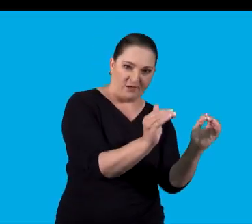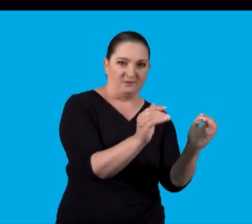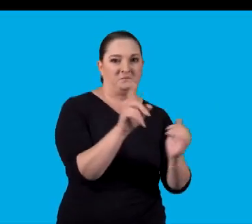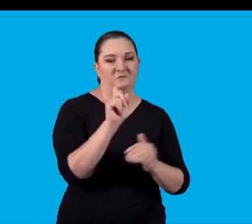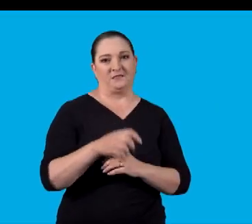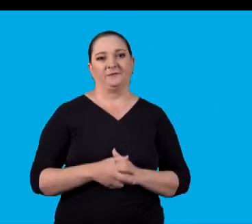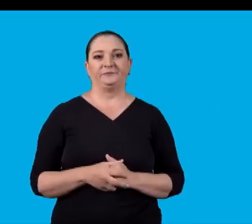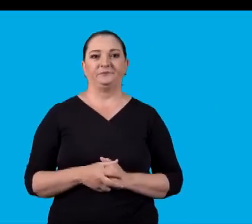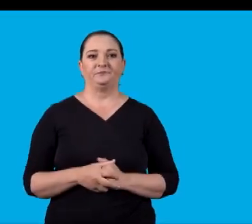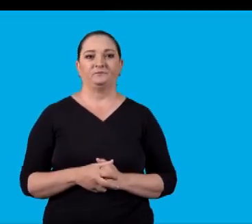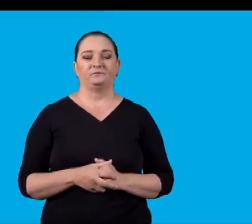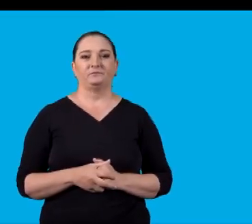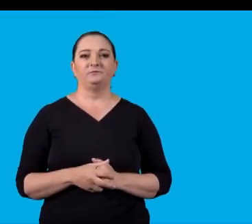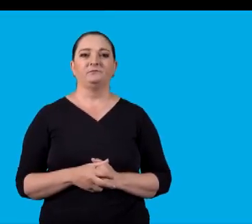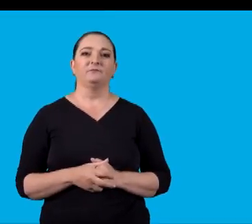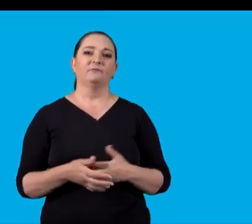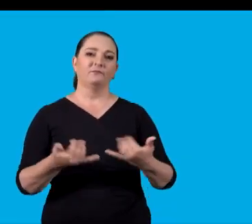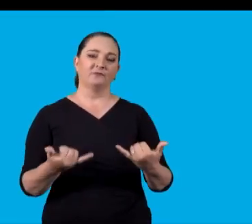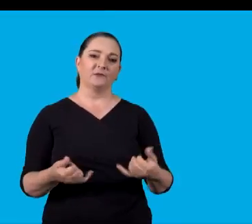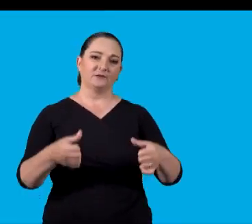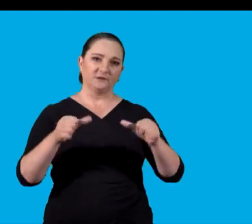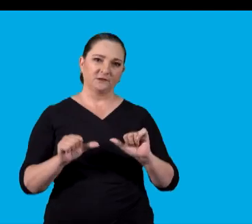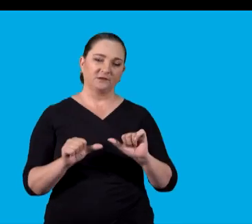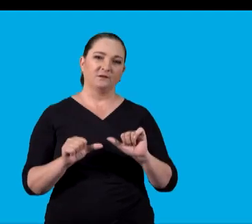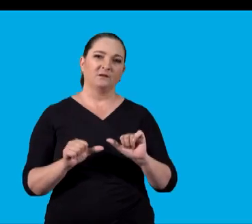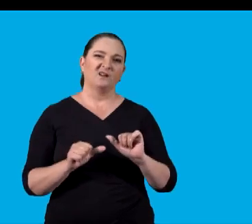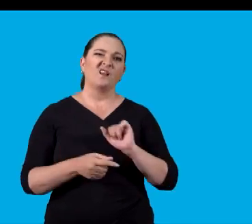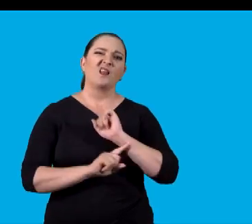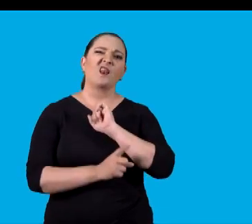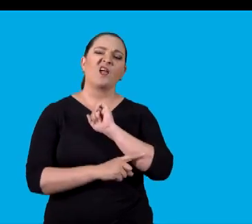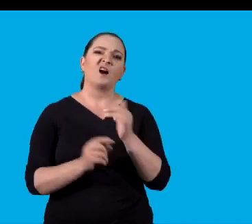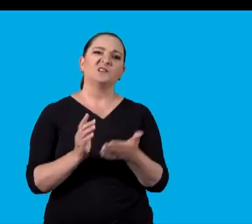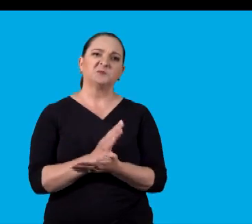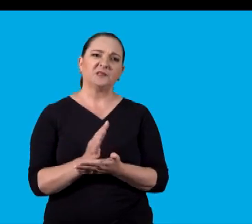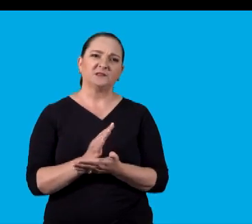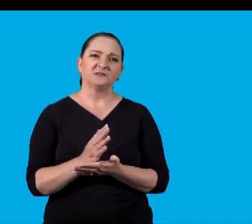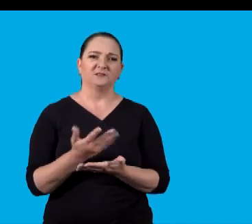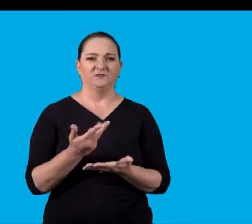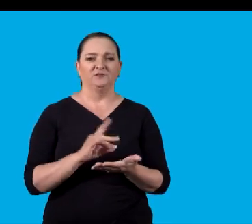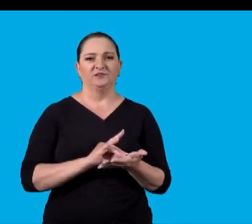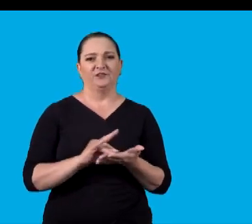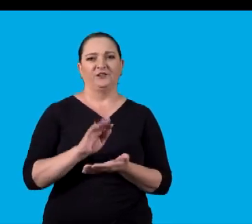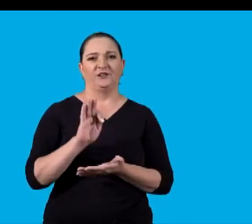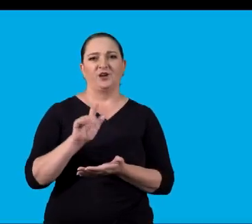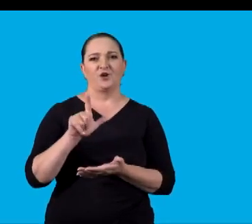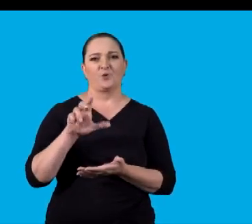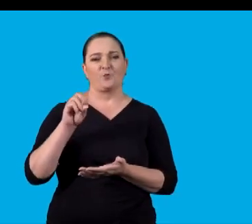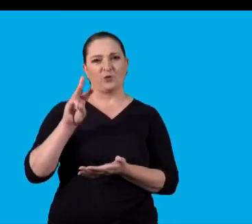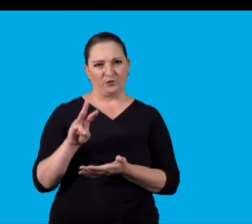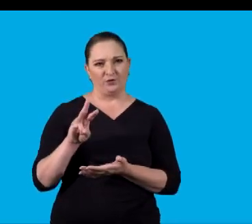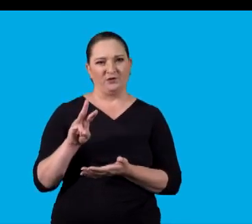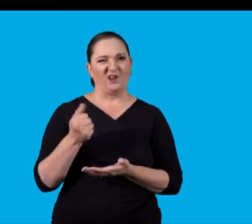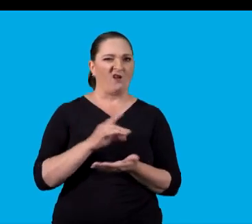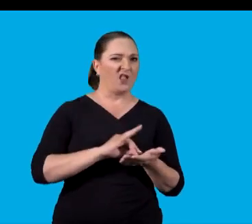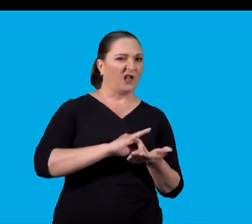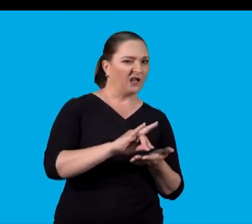outflows using brackets. Okay, I'm going to move on to the last part of the cash flow